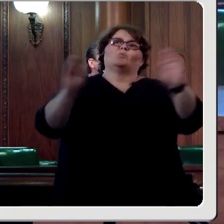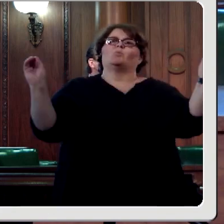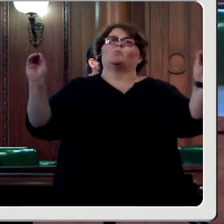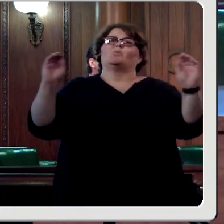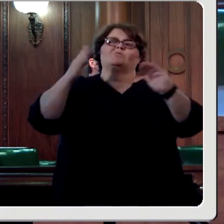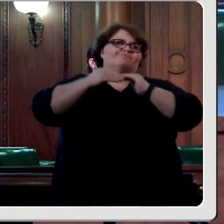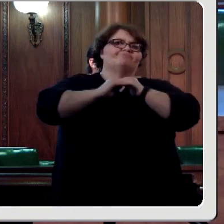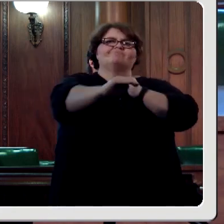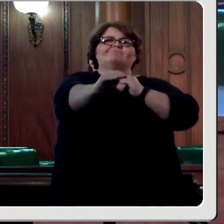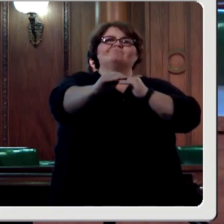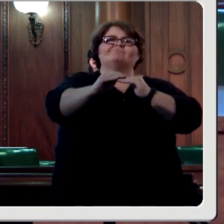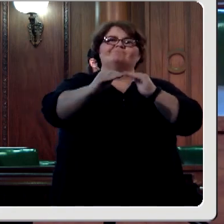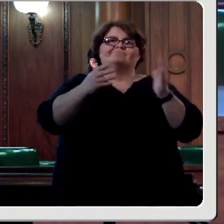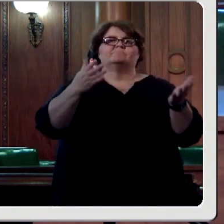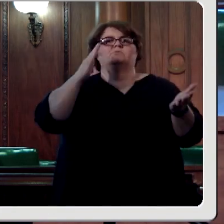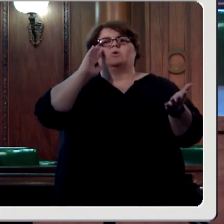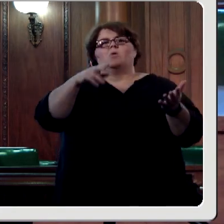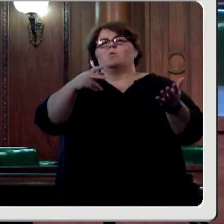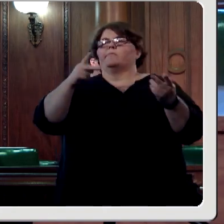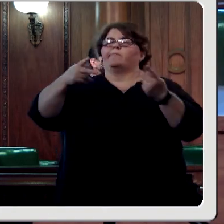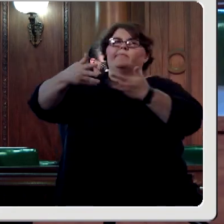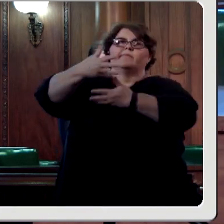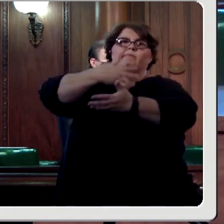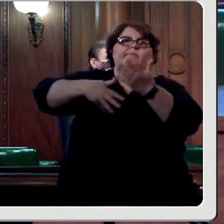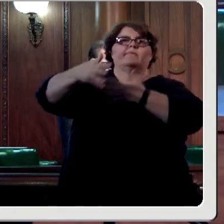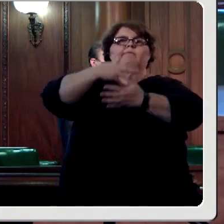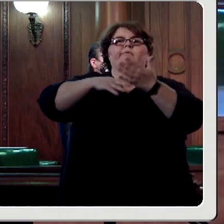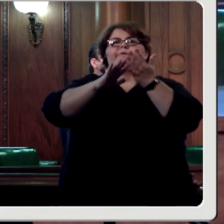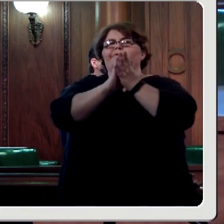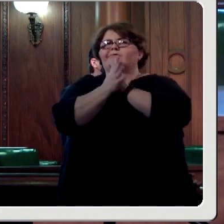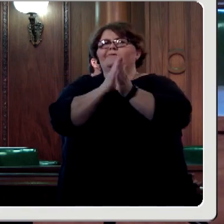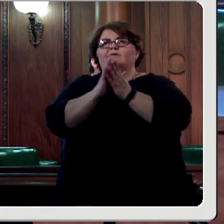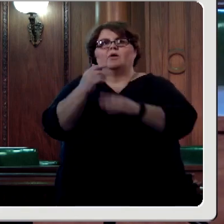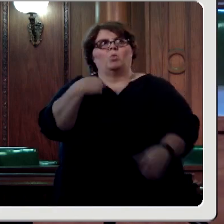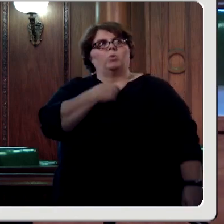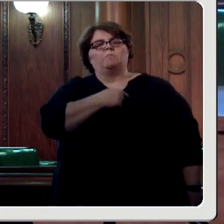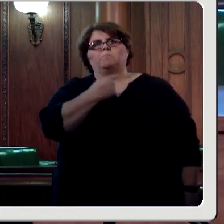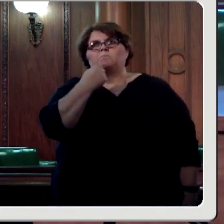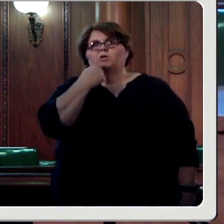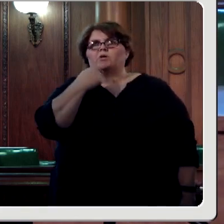of interactions that we all crave and miss.